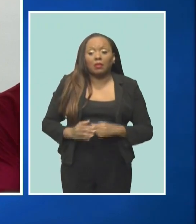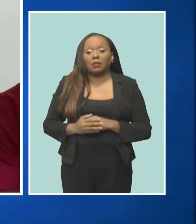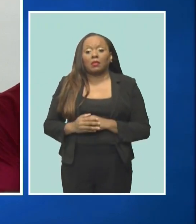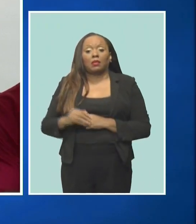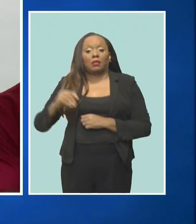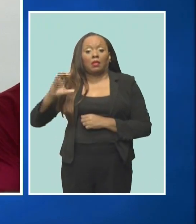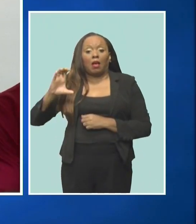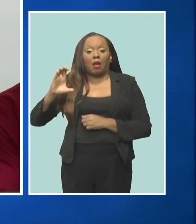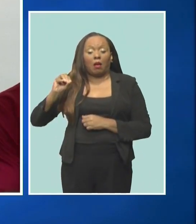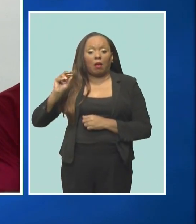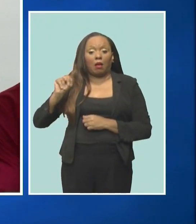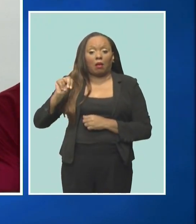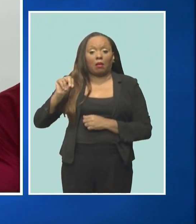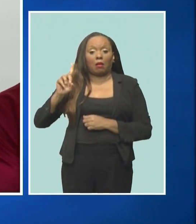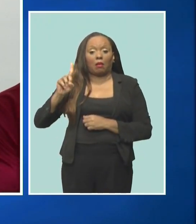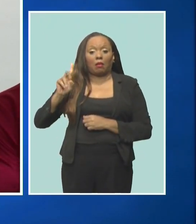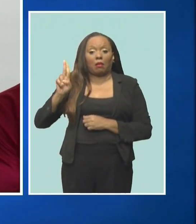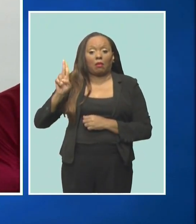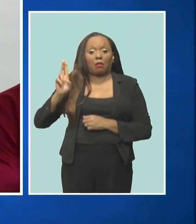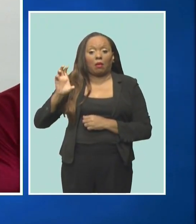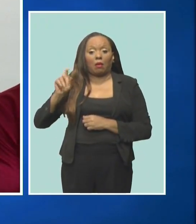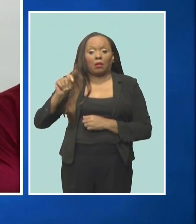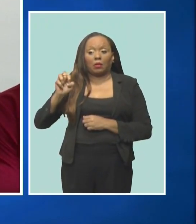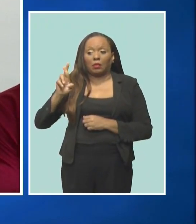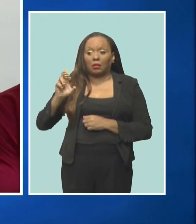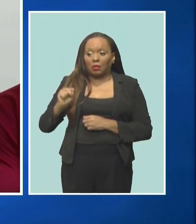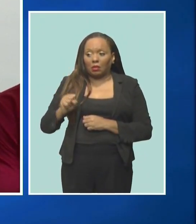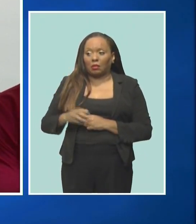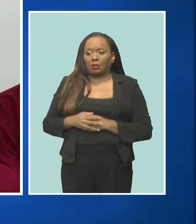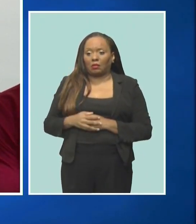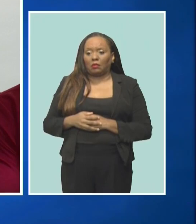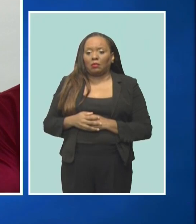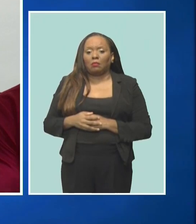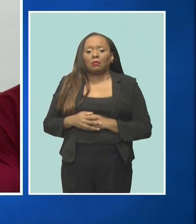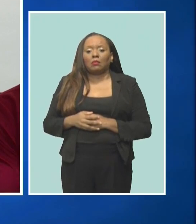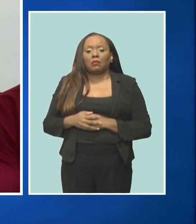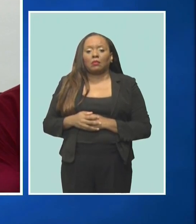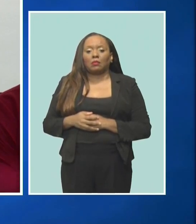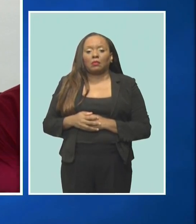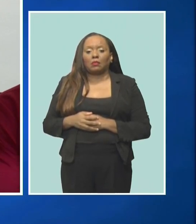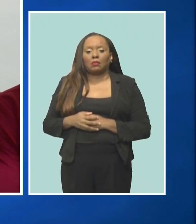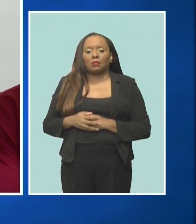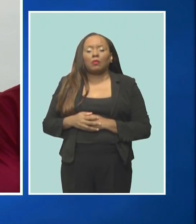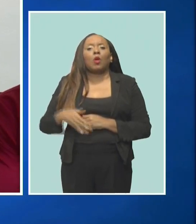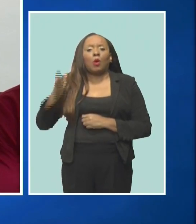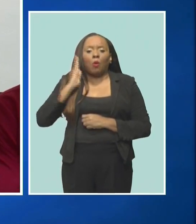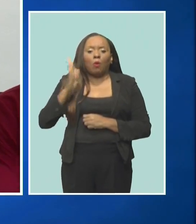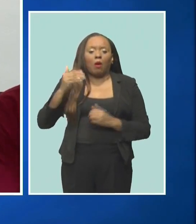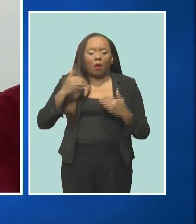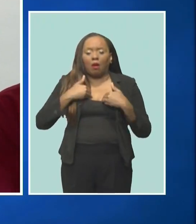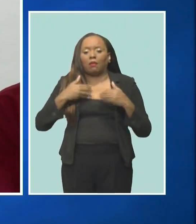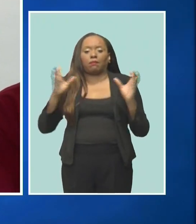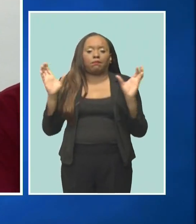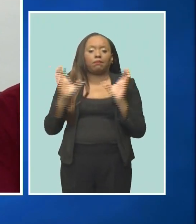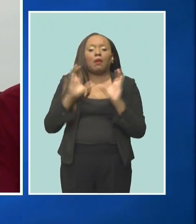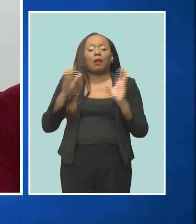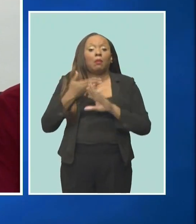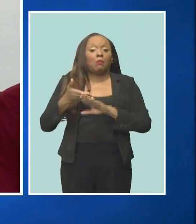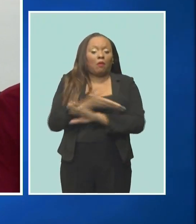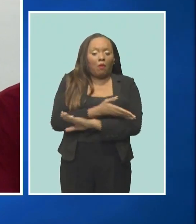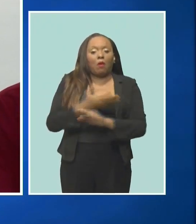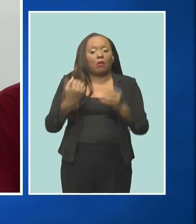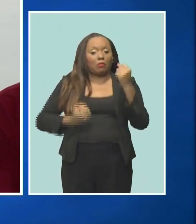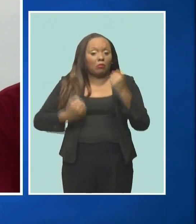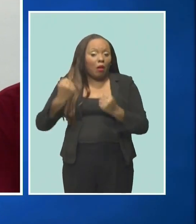be able to now engage in the level of training and certification before they can participate in driving